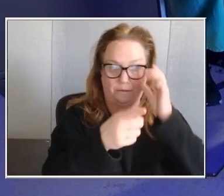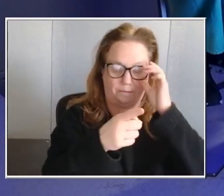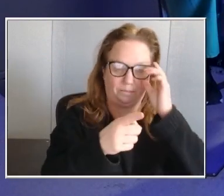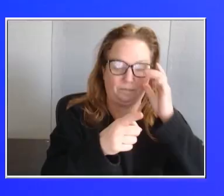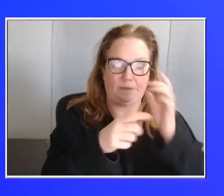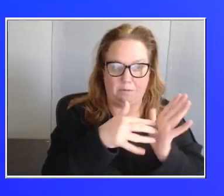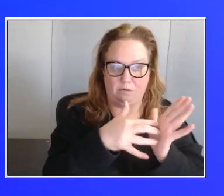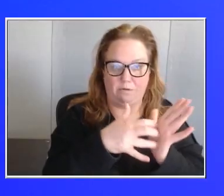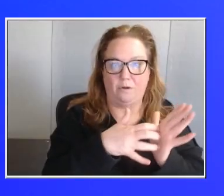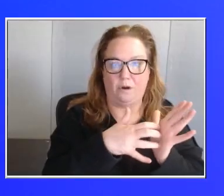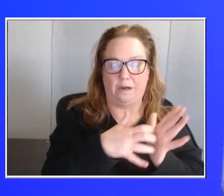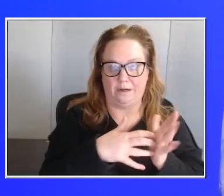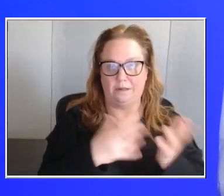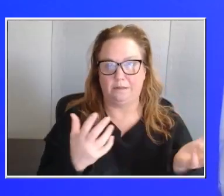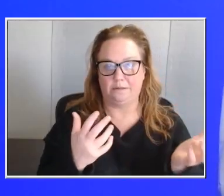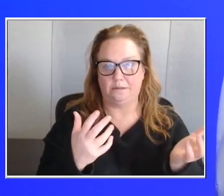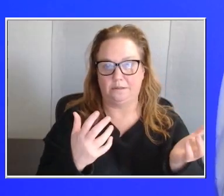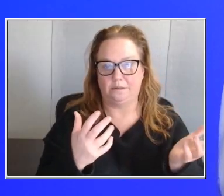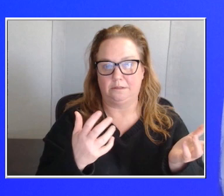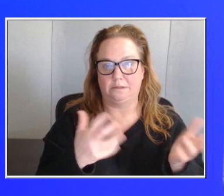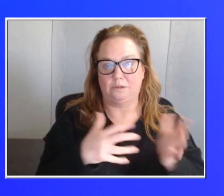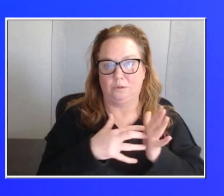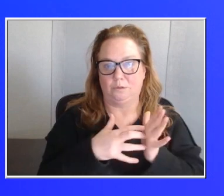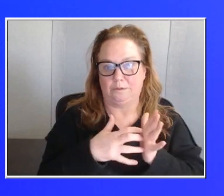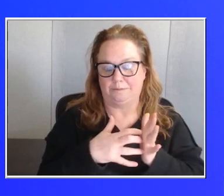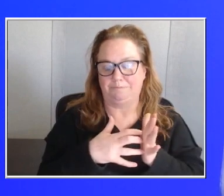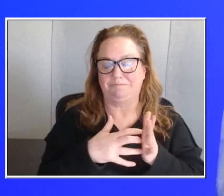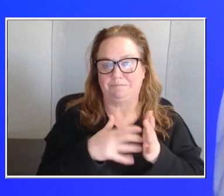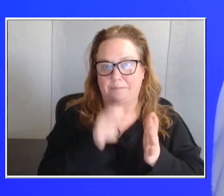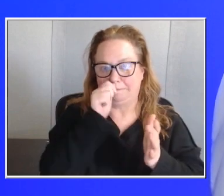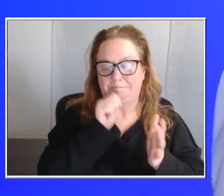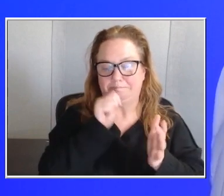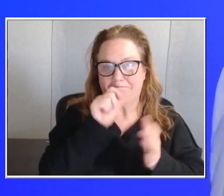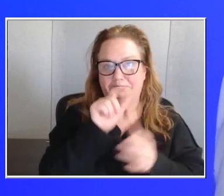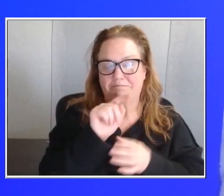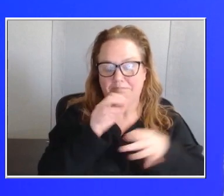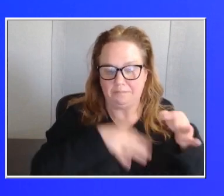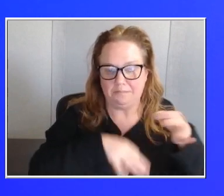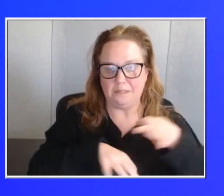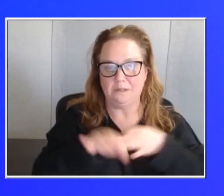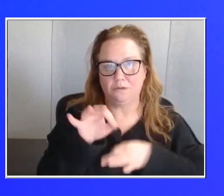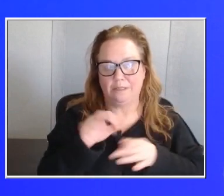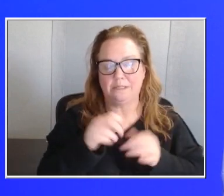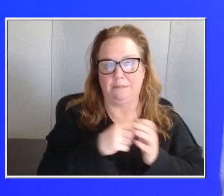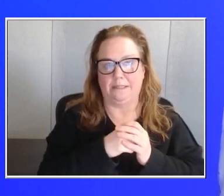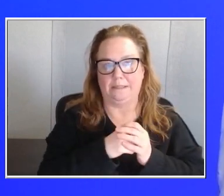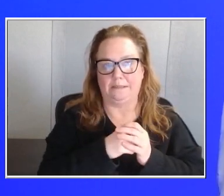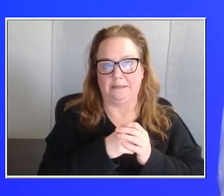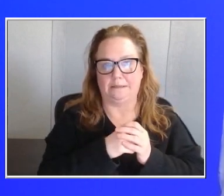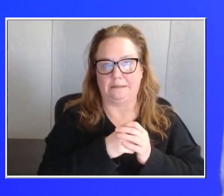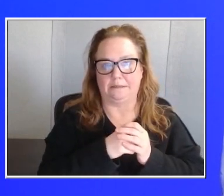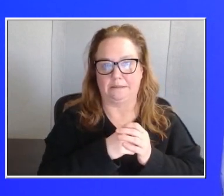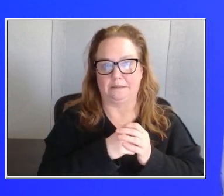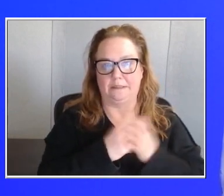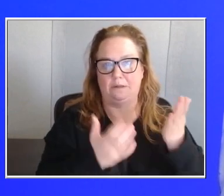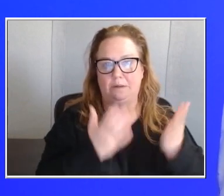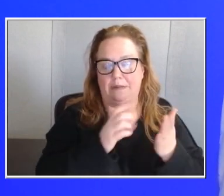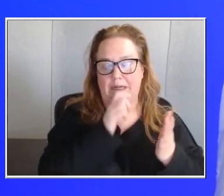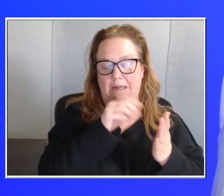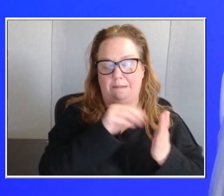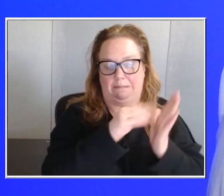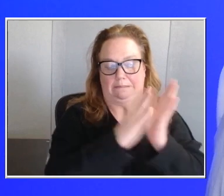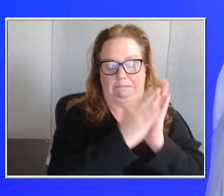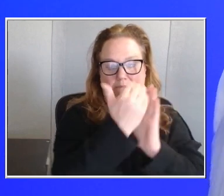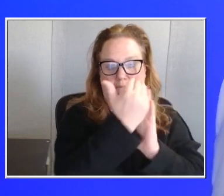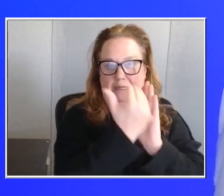frail, too weak to get through this transplant, and so we might not even be able to list that patient, because